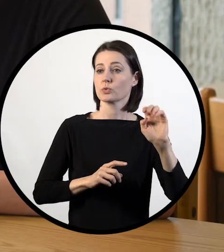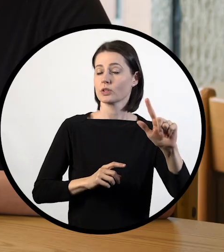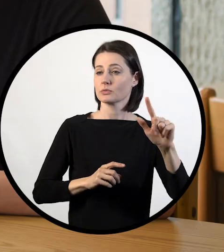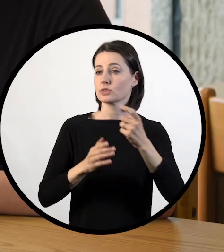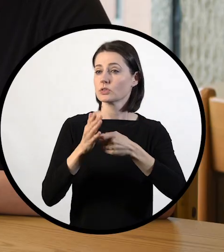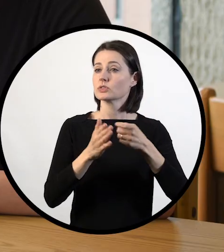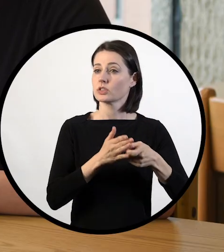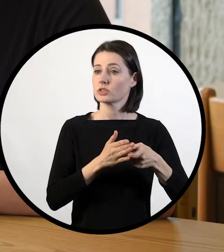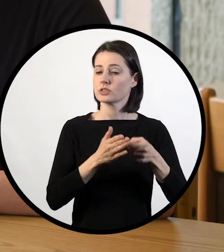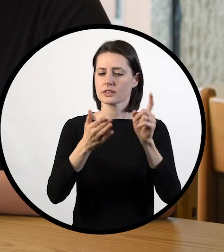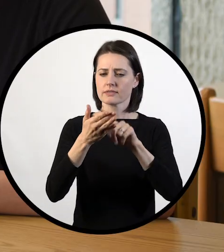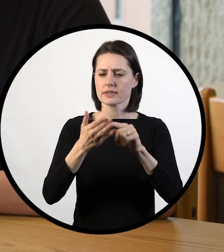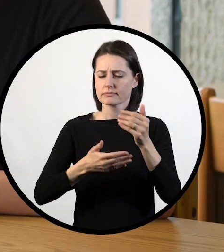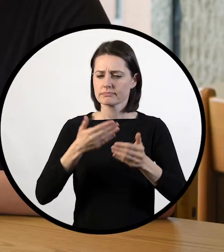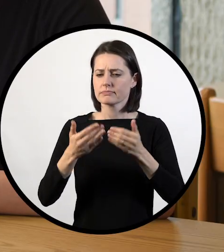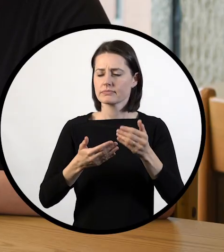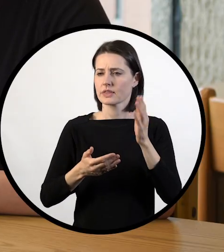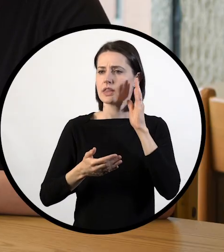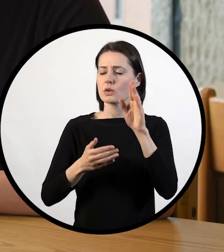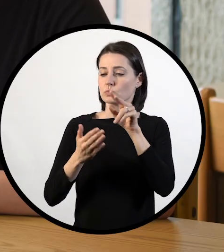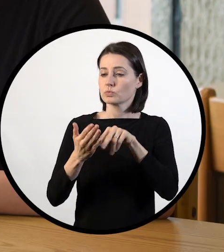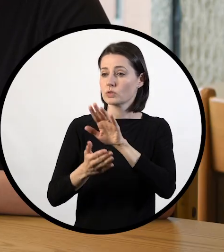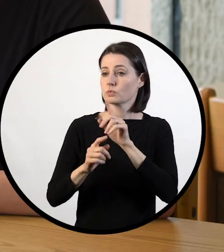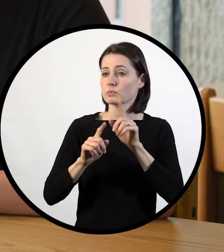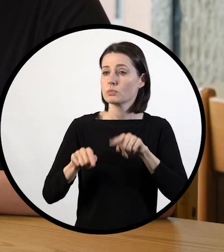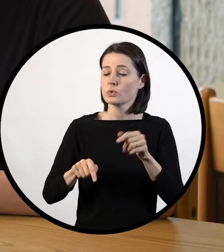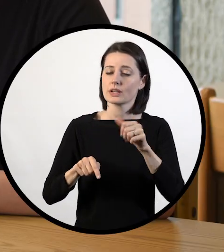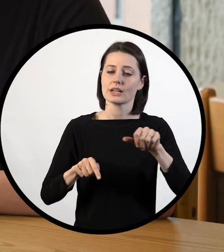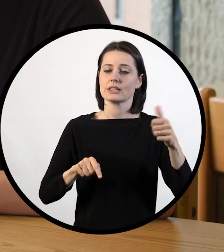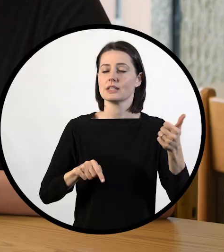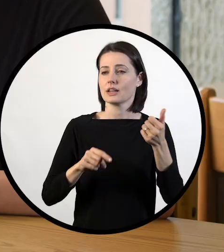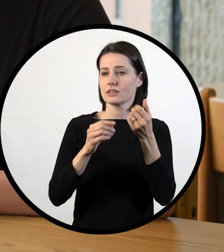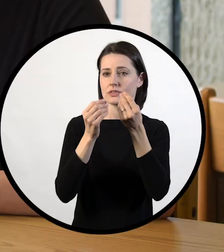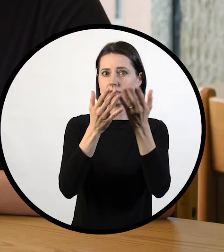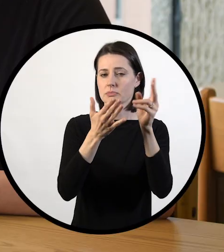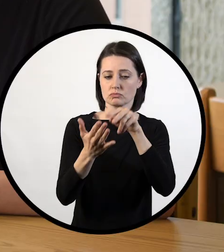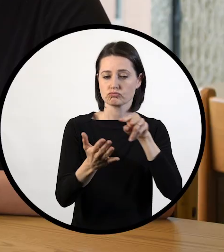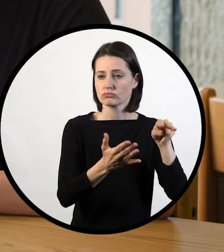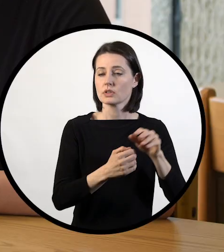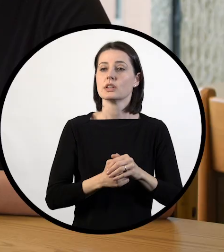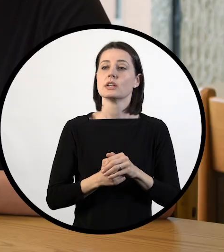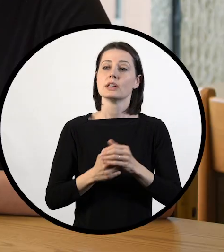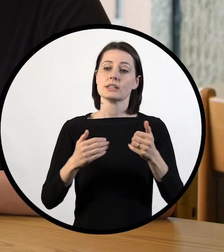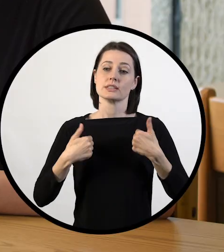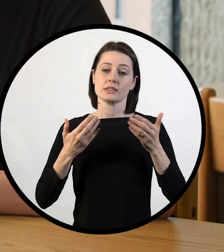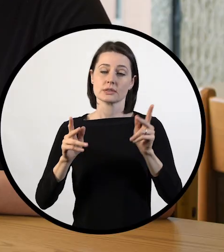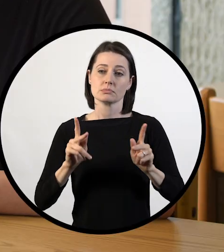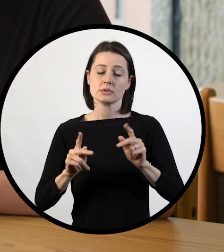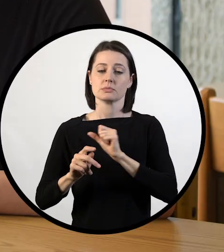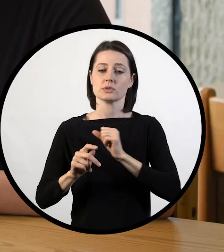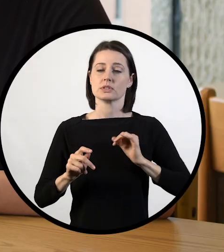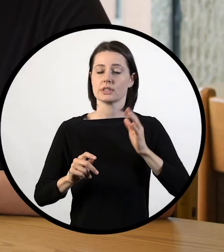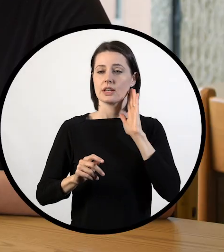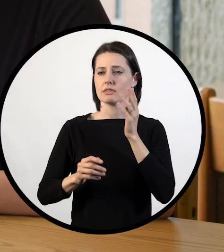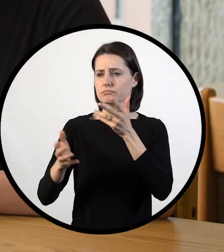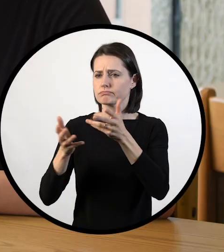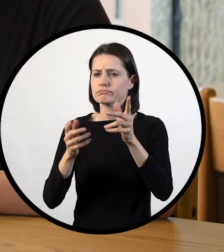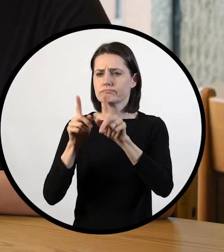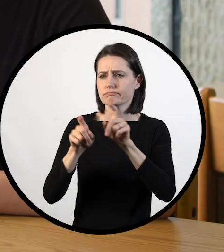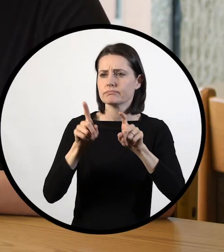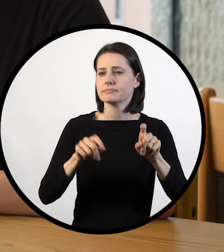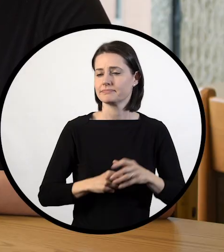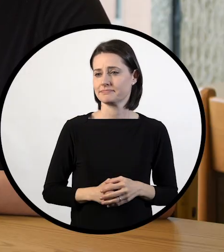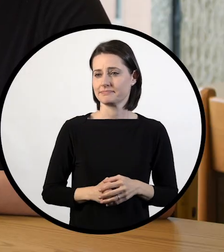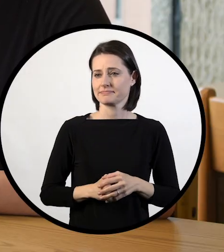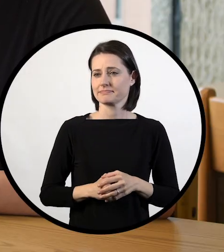file criminal charges. During the investigation, the investigator will review your report and any other available information.